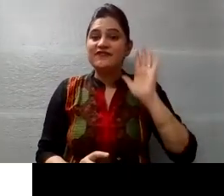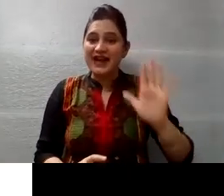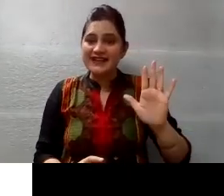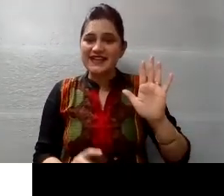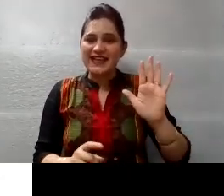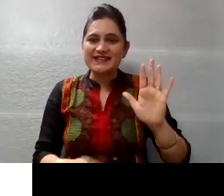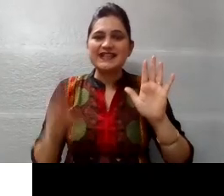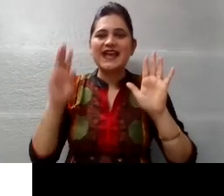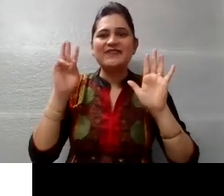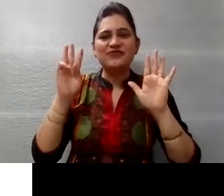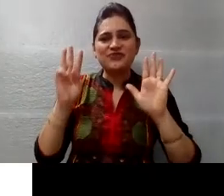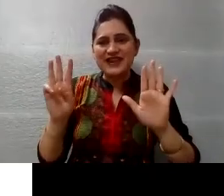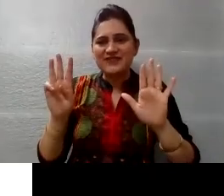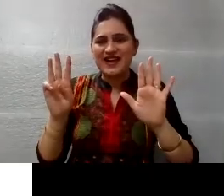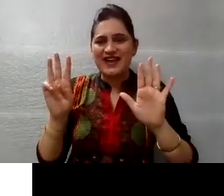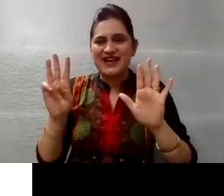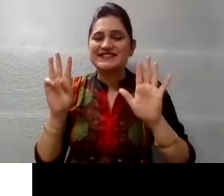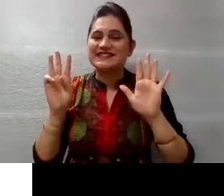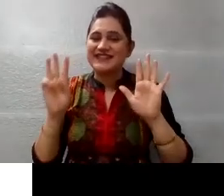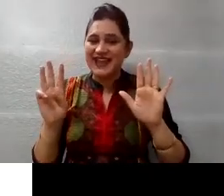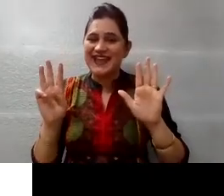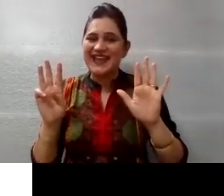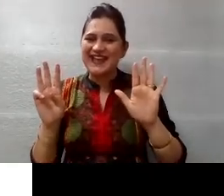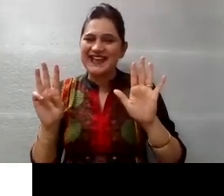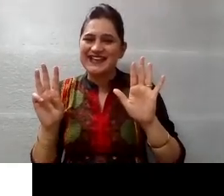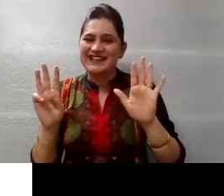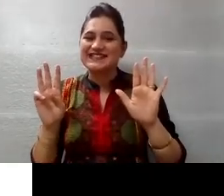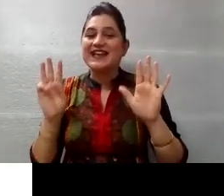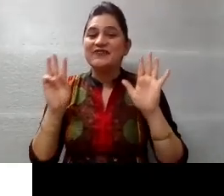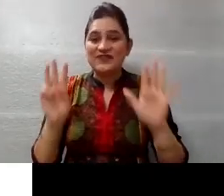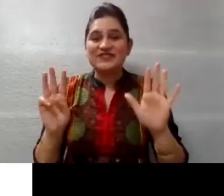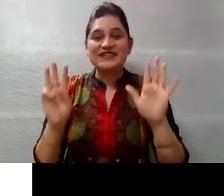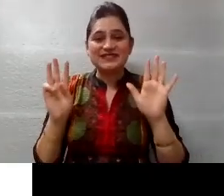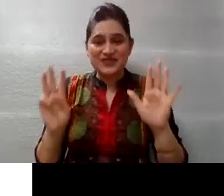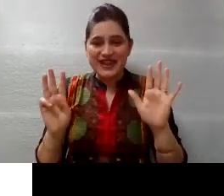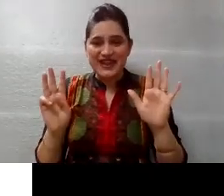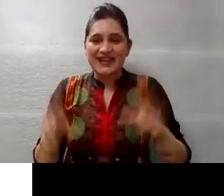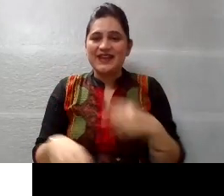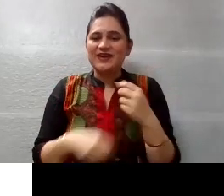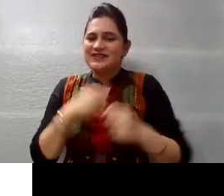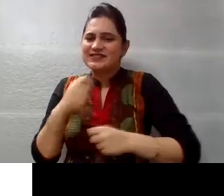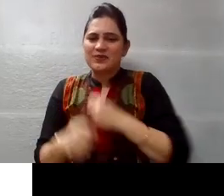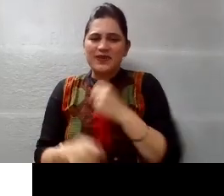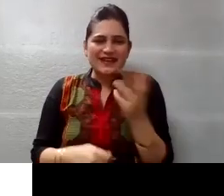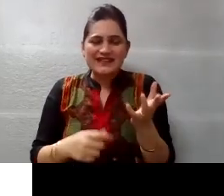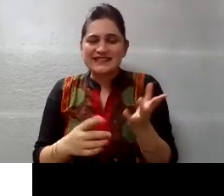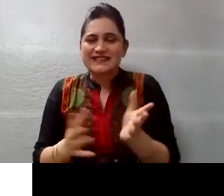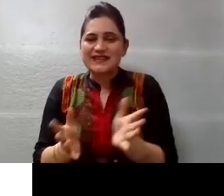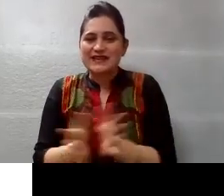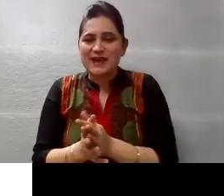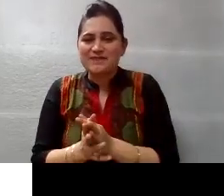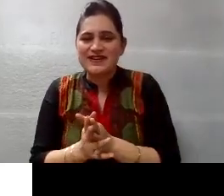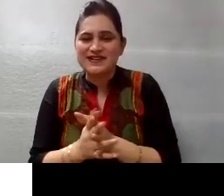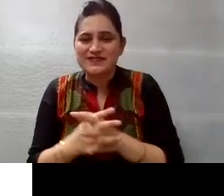so five tens and three ones. Yes. 53. Now let us quickly